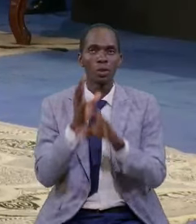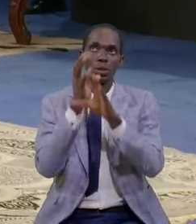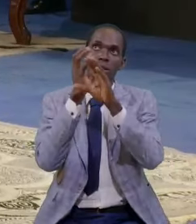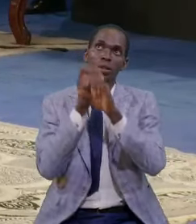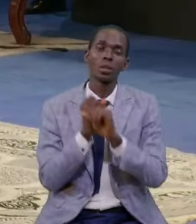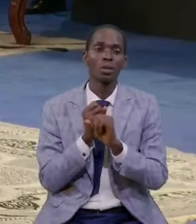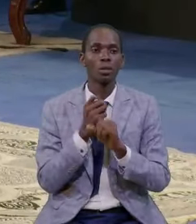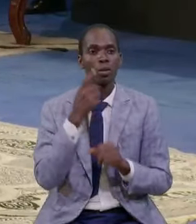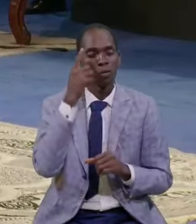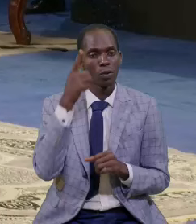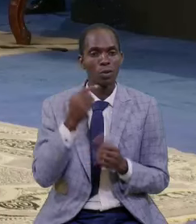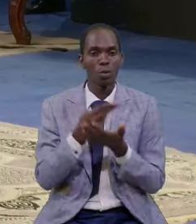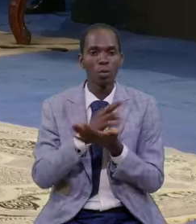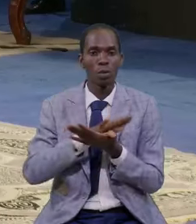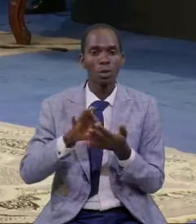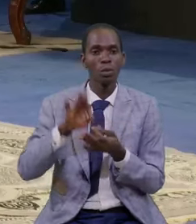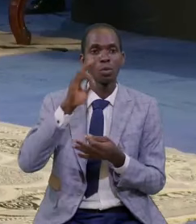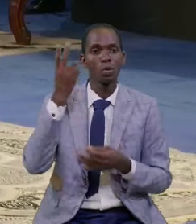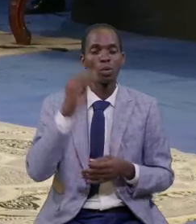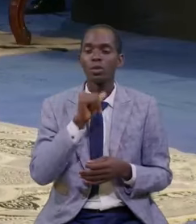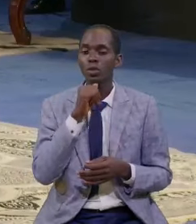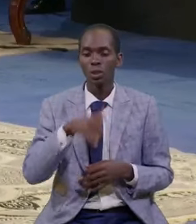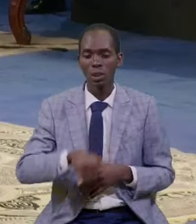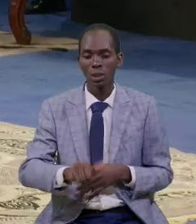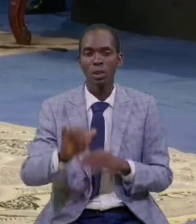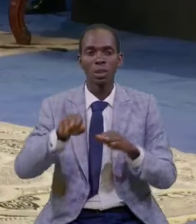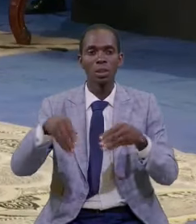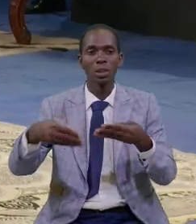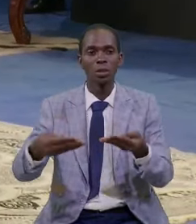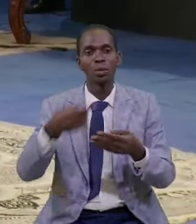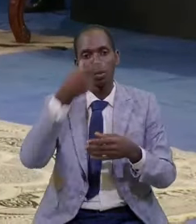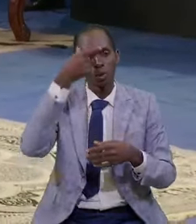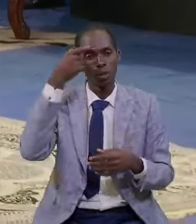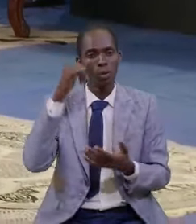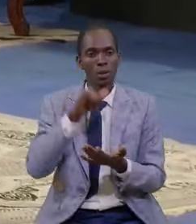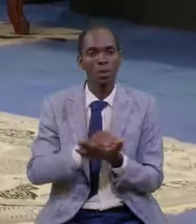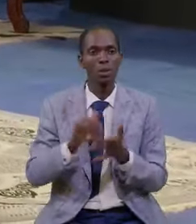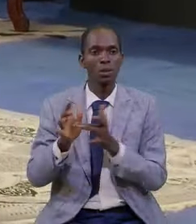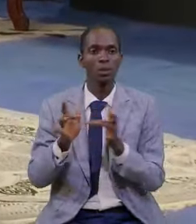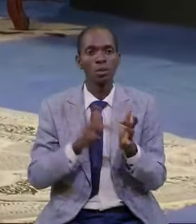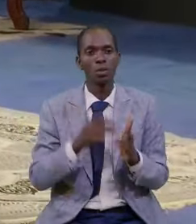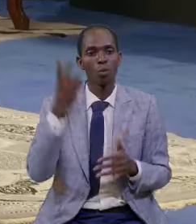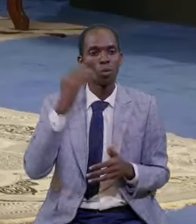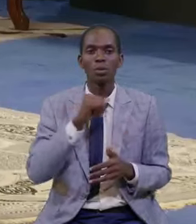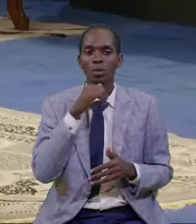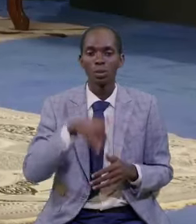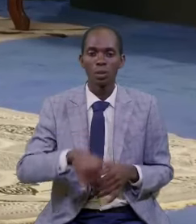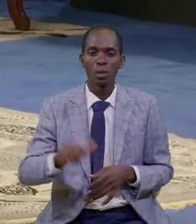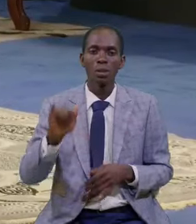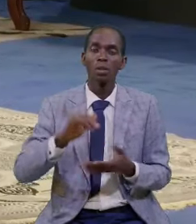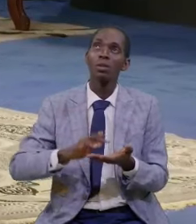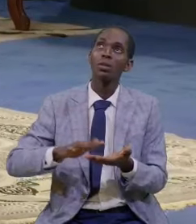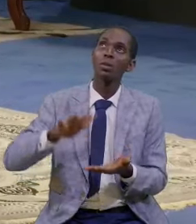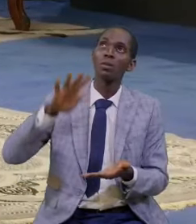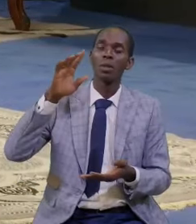Holy Ghost was not yet given, because that Jesus was not yet